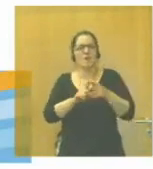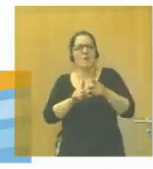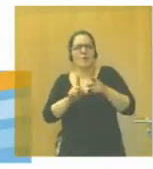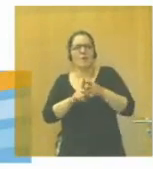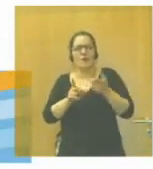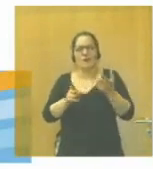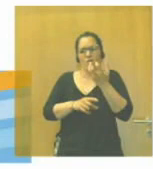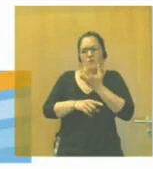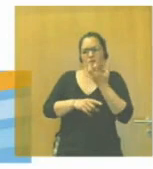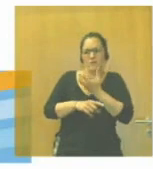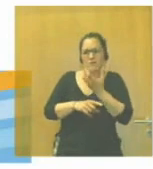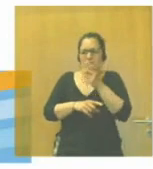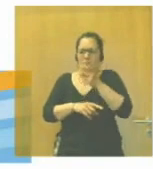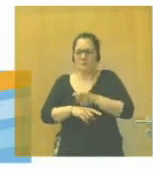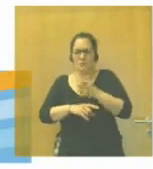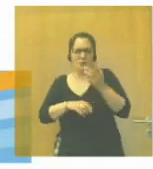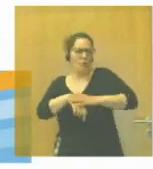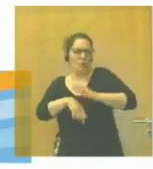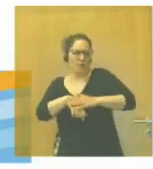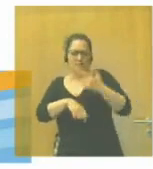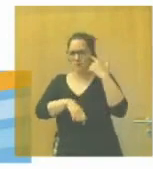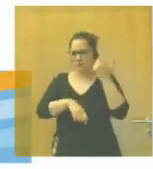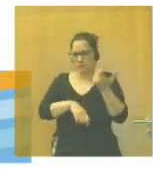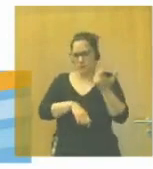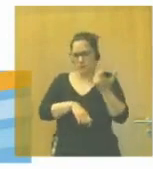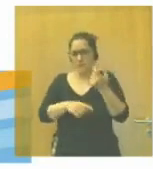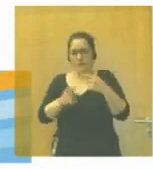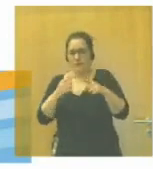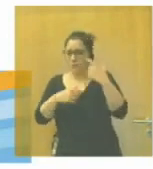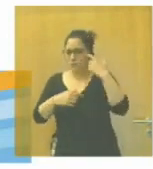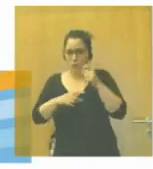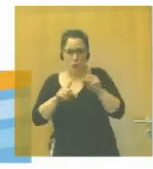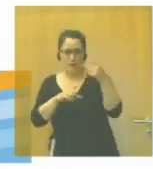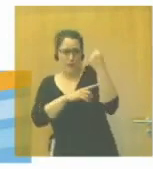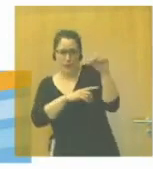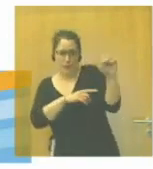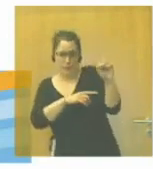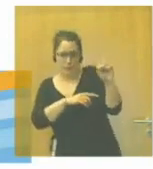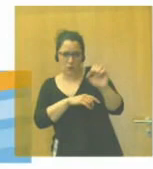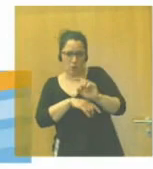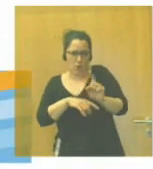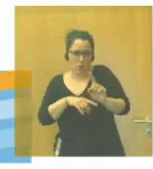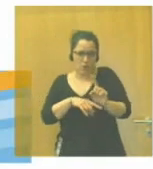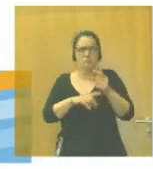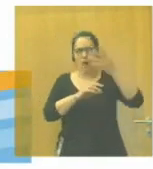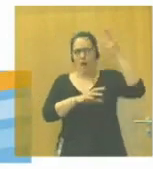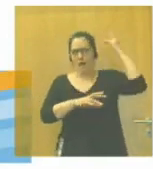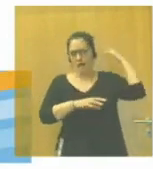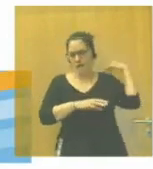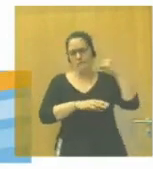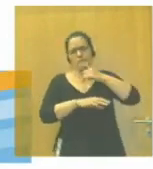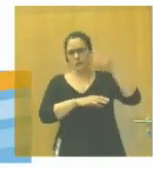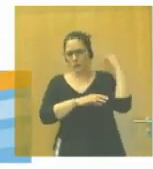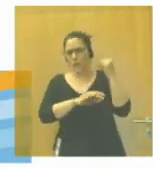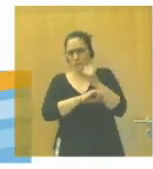negative. And suicide is not a crime. It may have been once upon a time in many of our countries, but it is not a crime today.